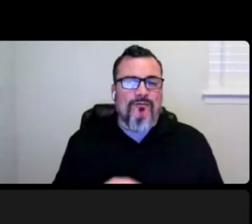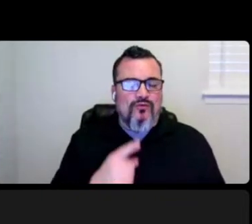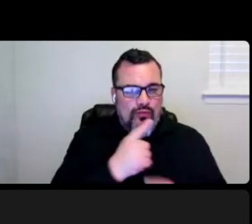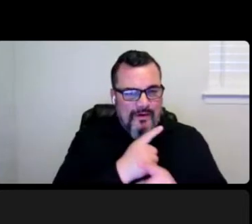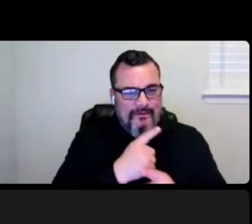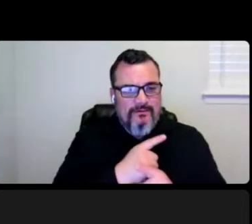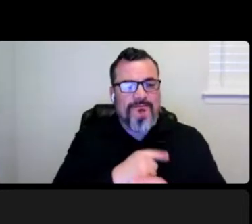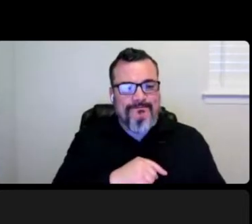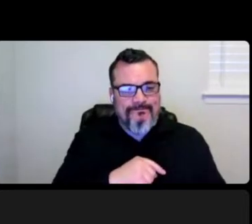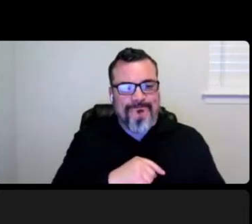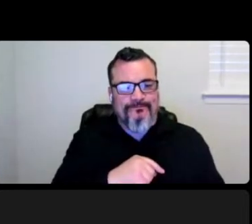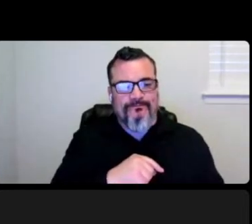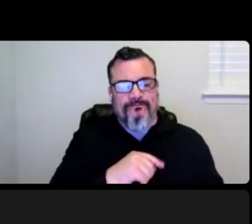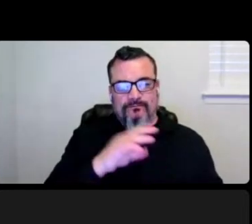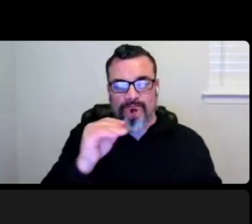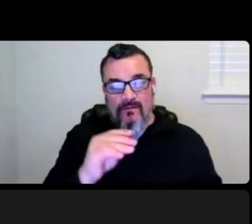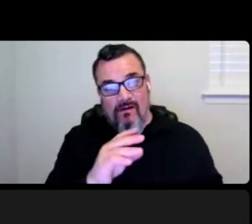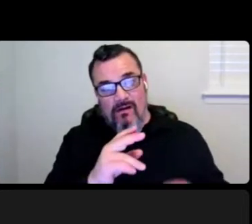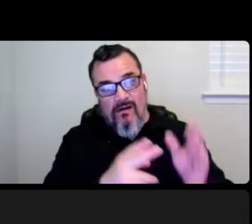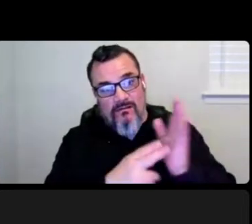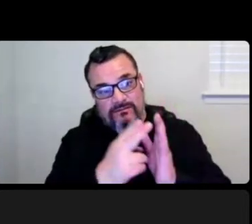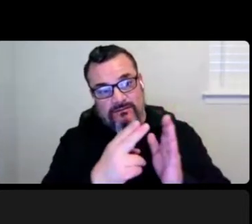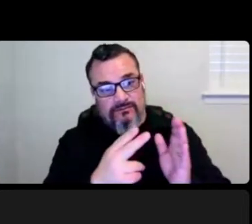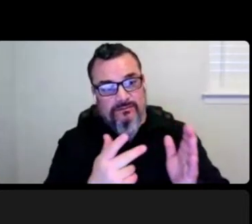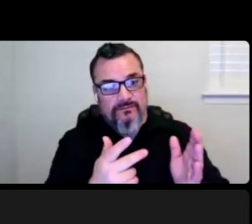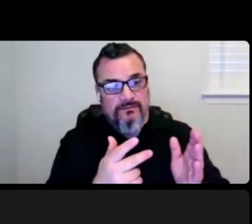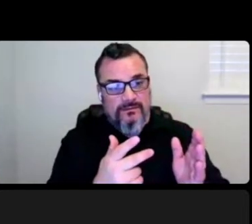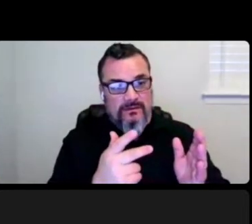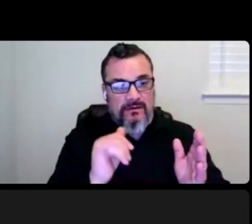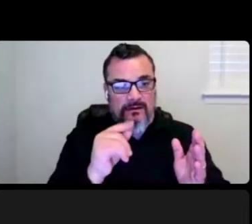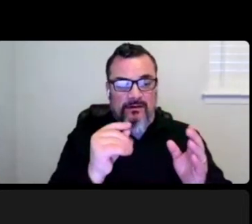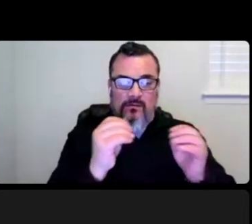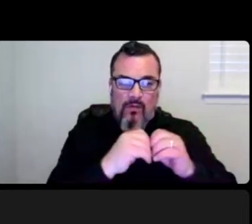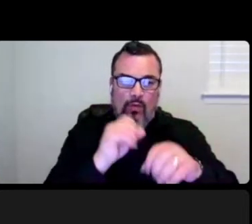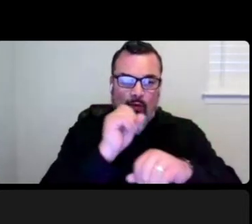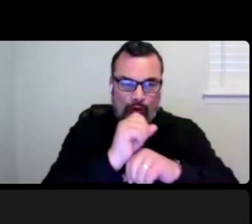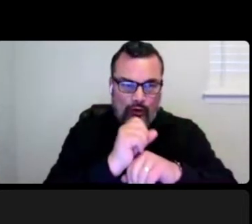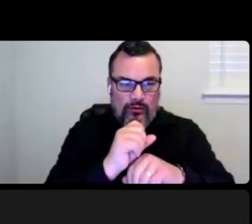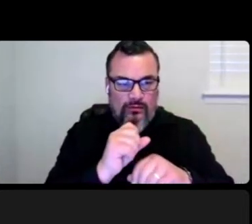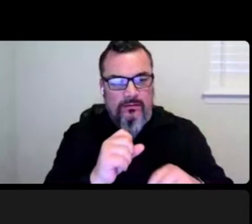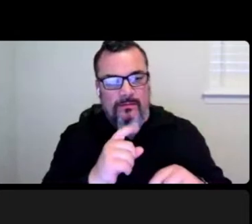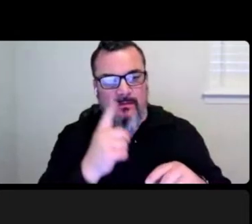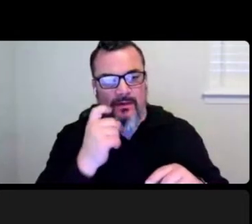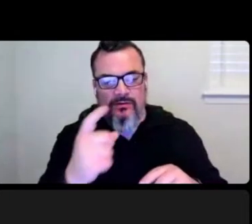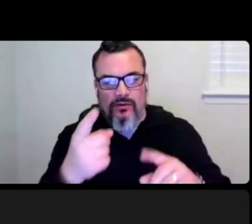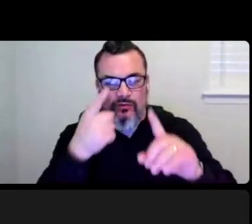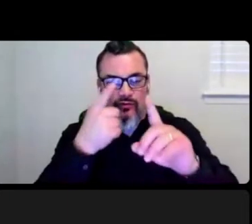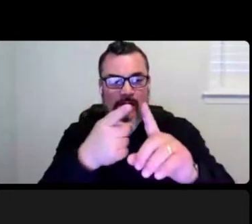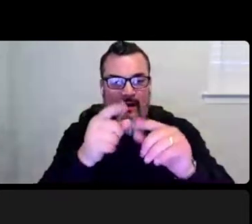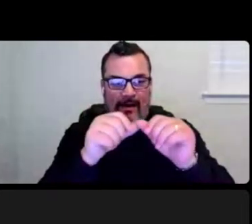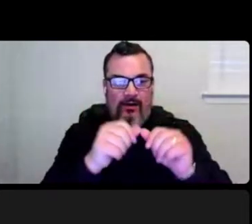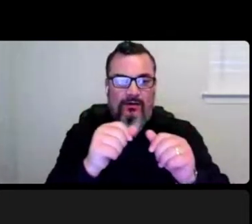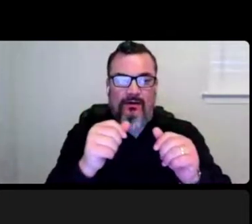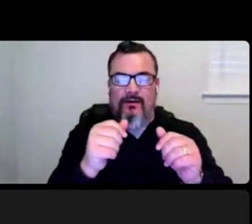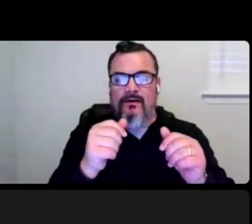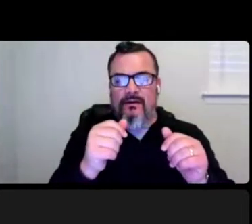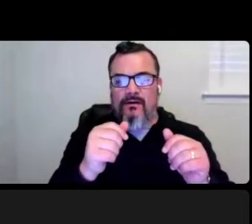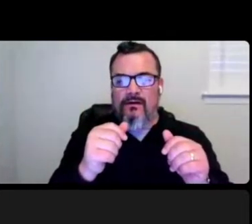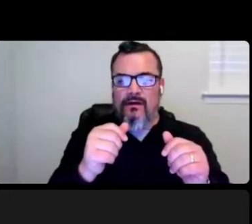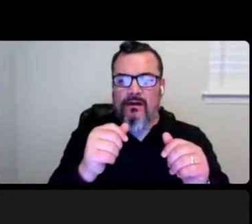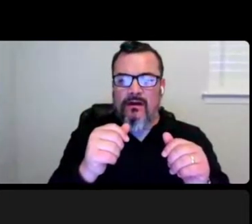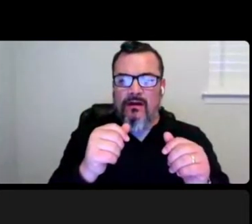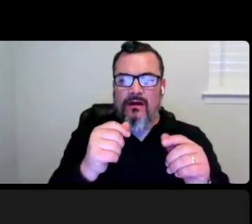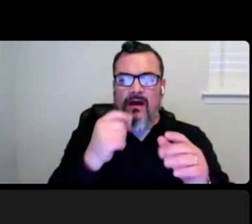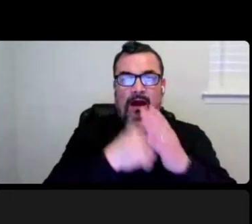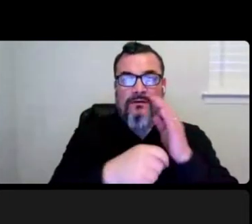Right. And it may, and frankly, it's a little more work because your target area to be a costs a lot